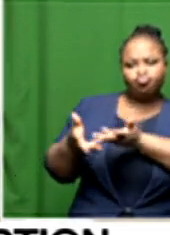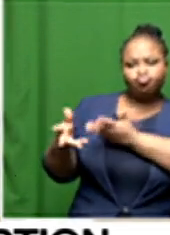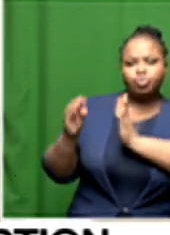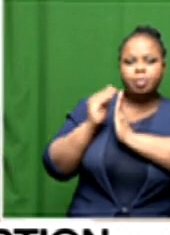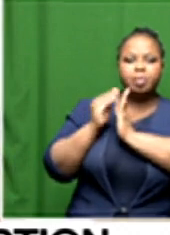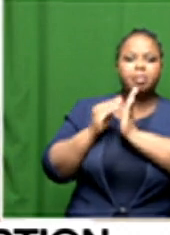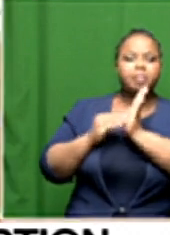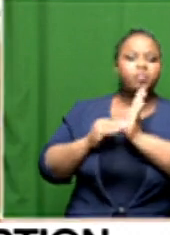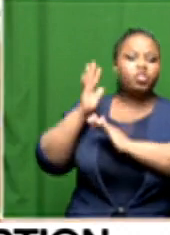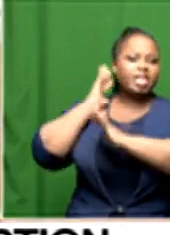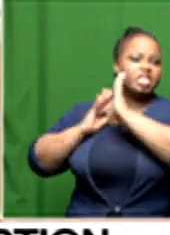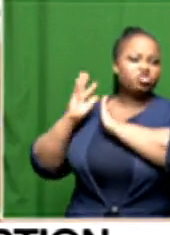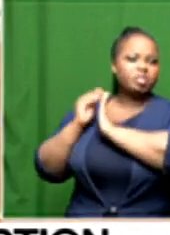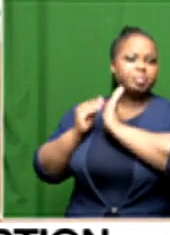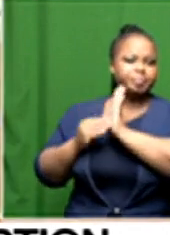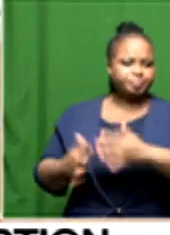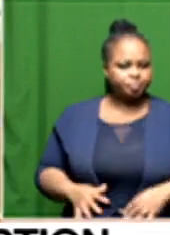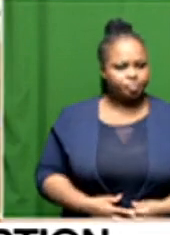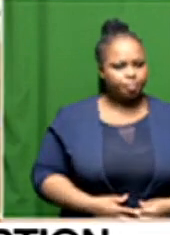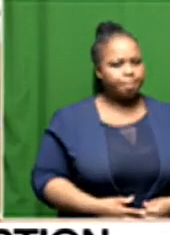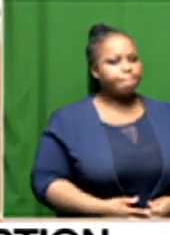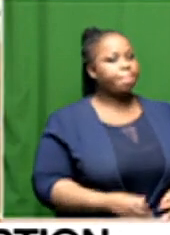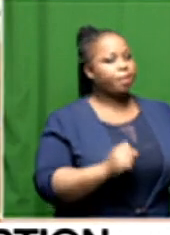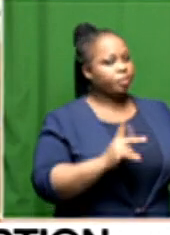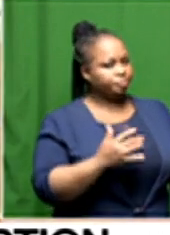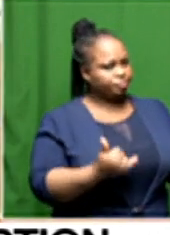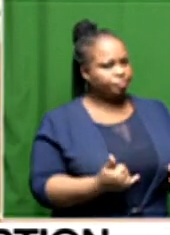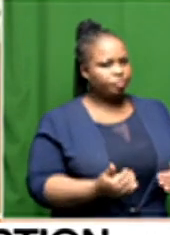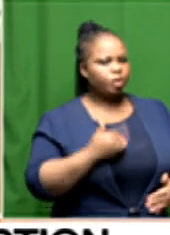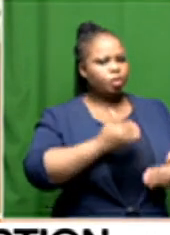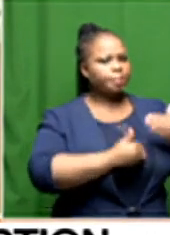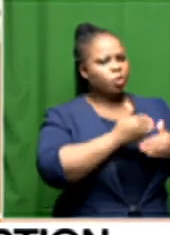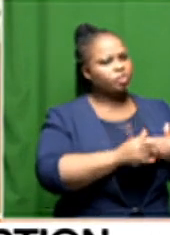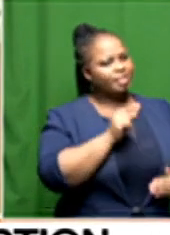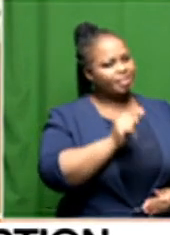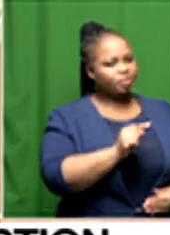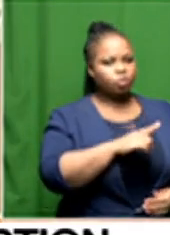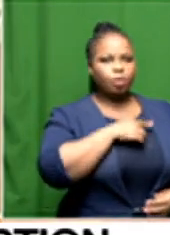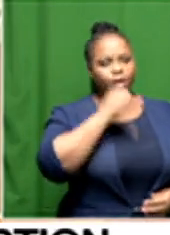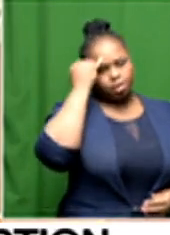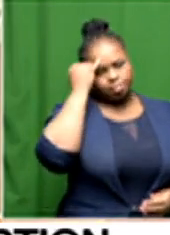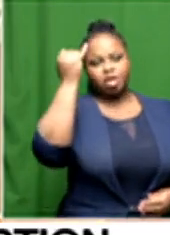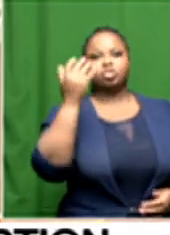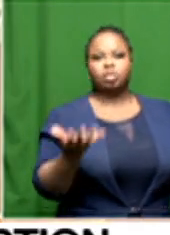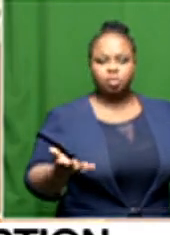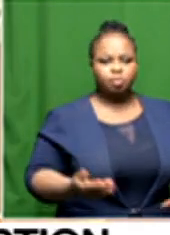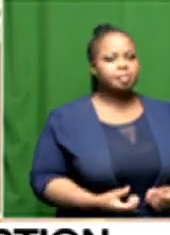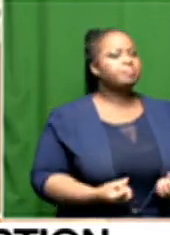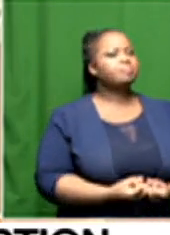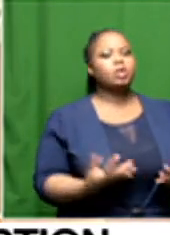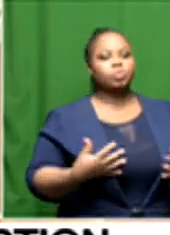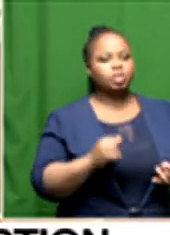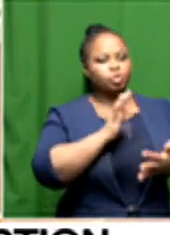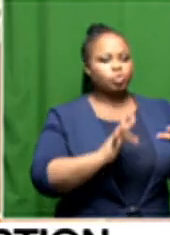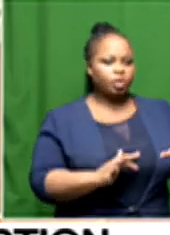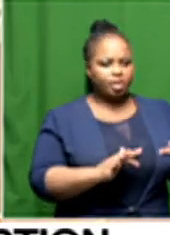history. Right. So the process of putting all of this history together, because I can imagine there were a lot of